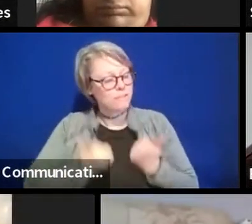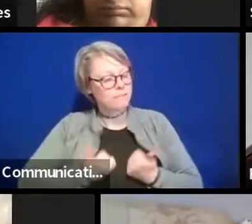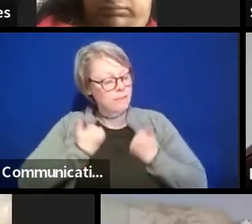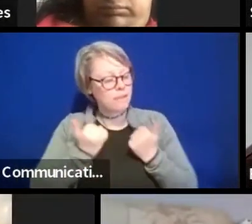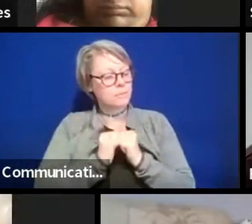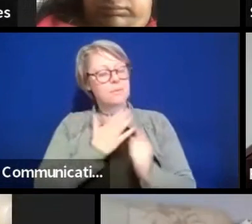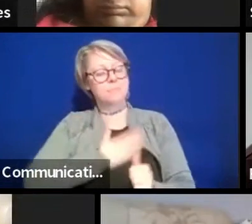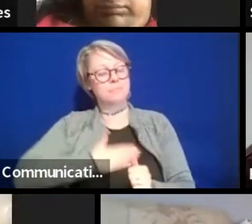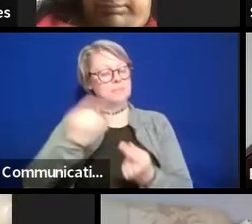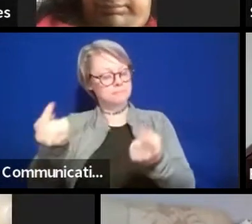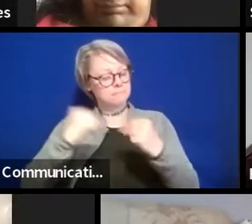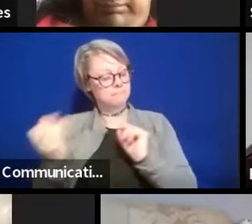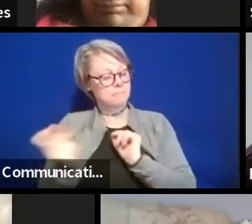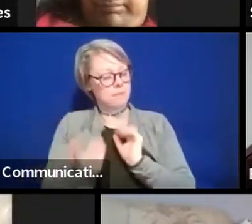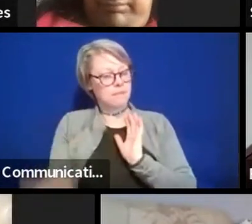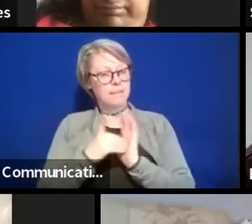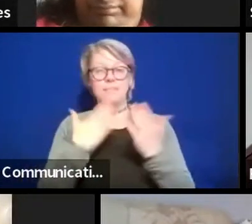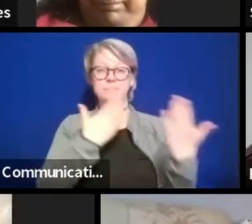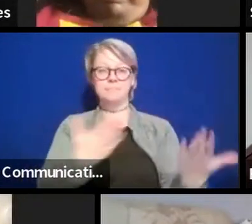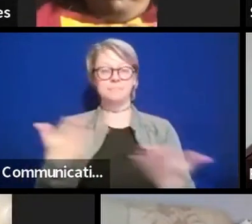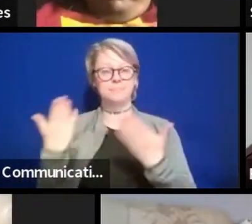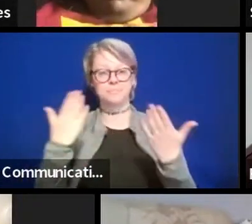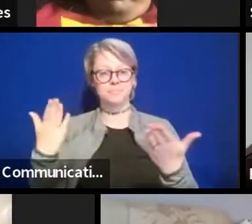back. Thank you all.